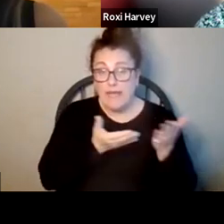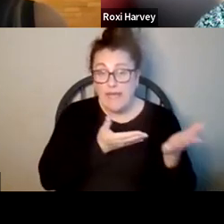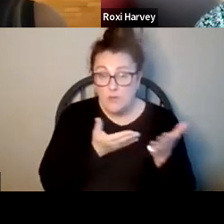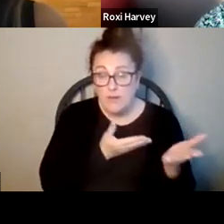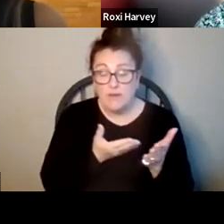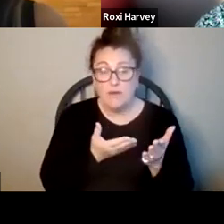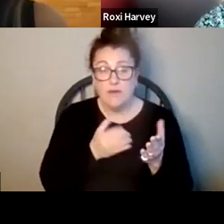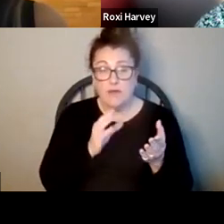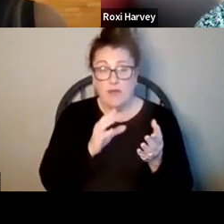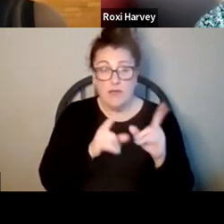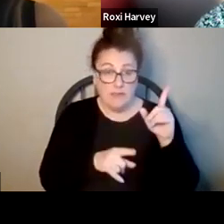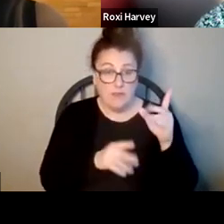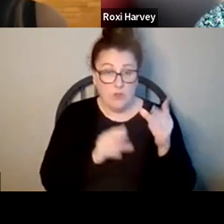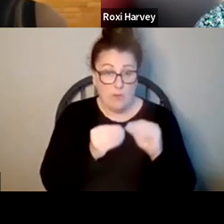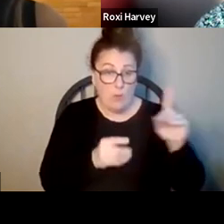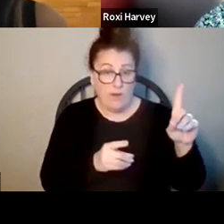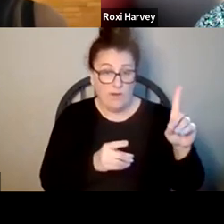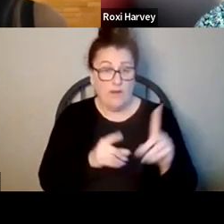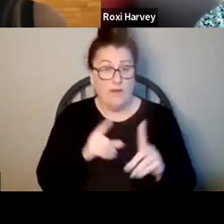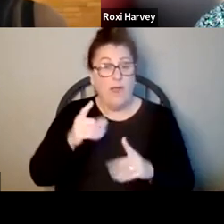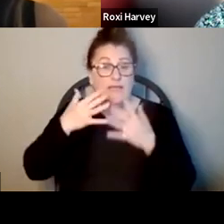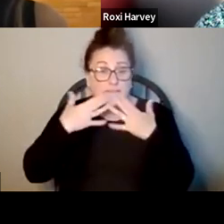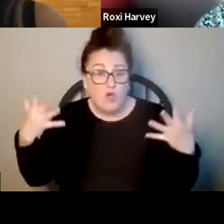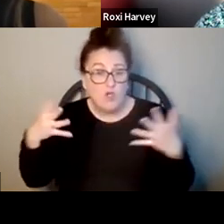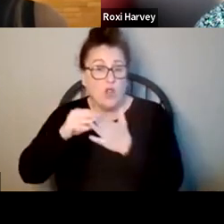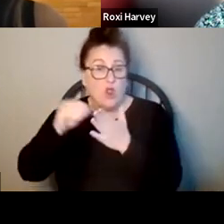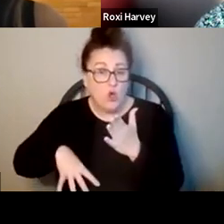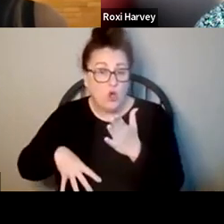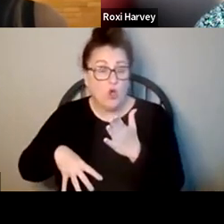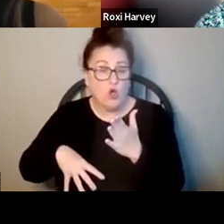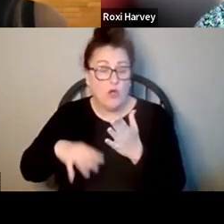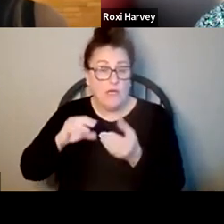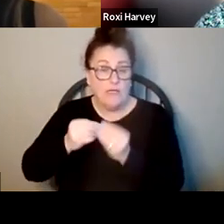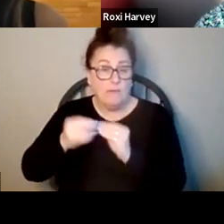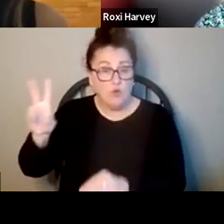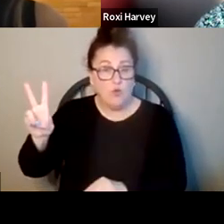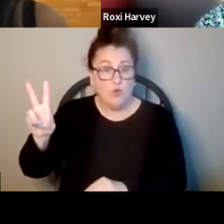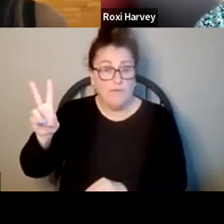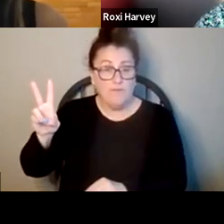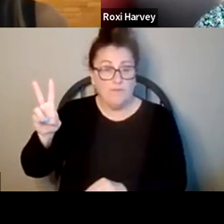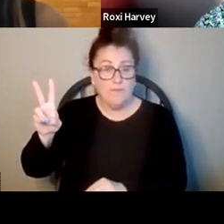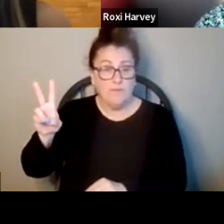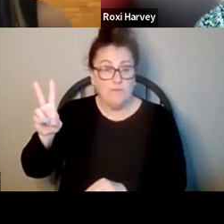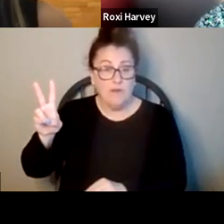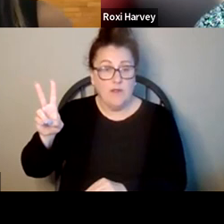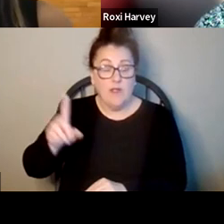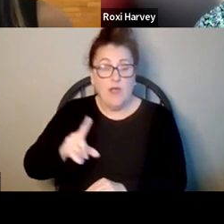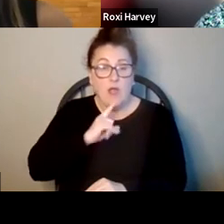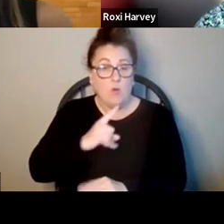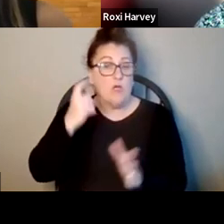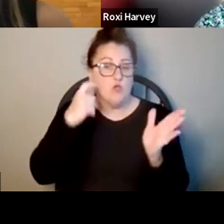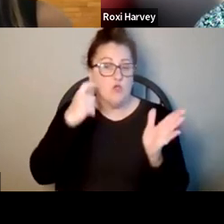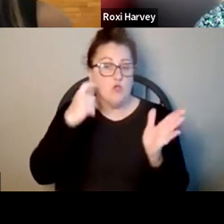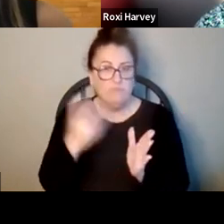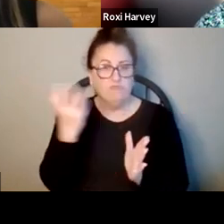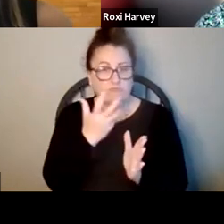question number one, and also the needs of diverse learners in question number two. So those four points jumped out at me